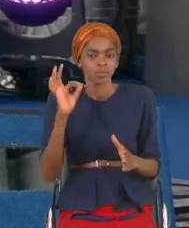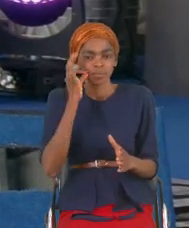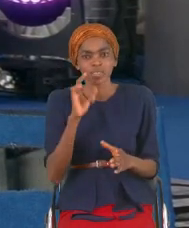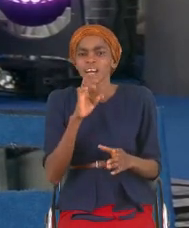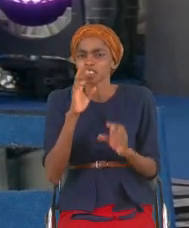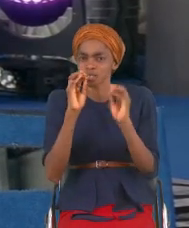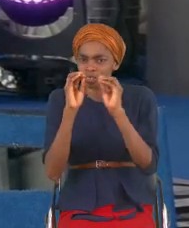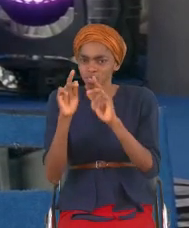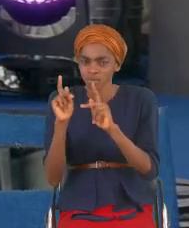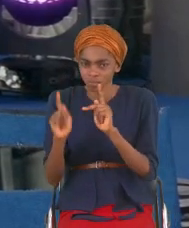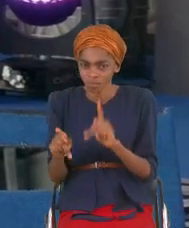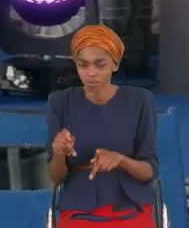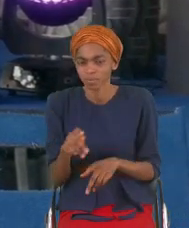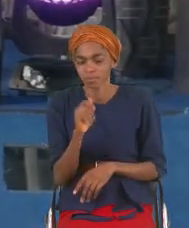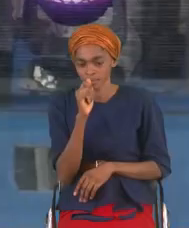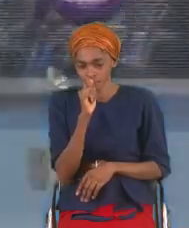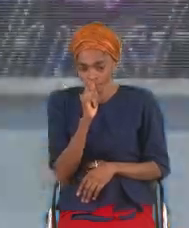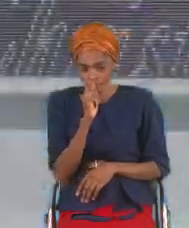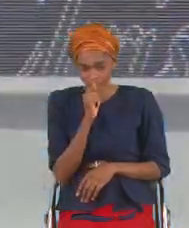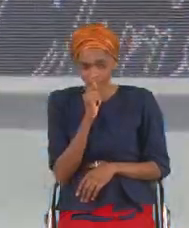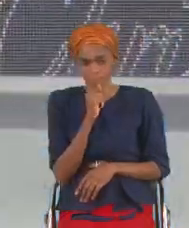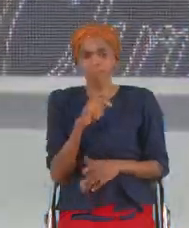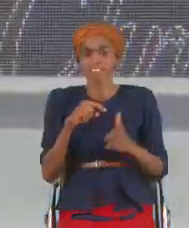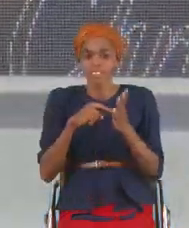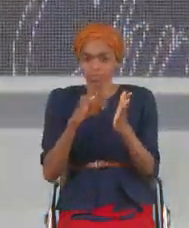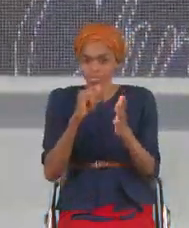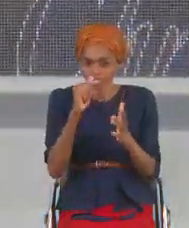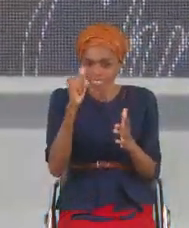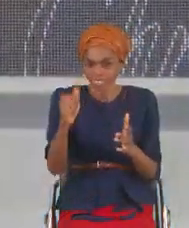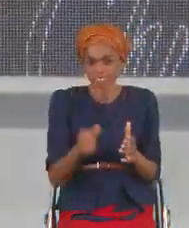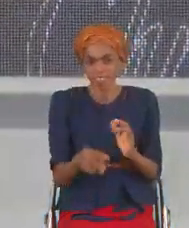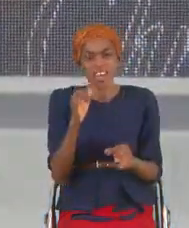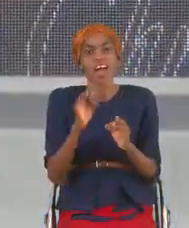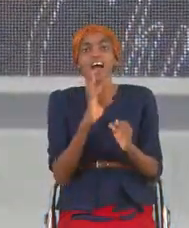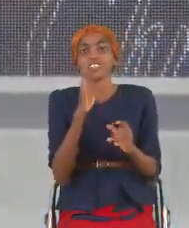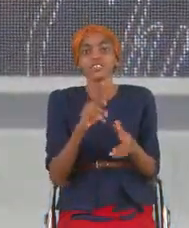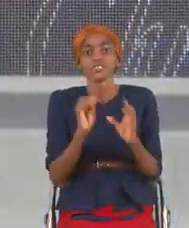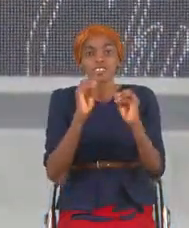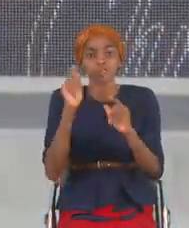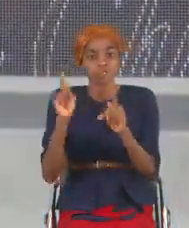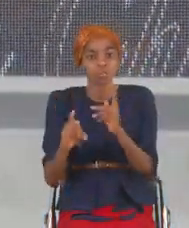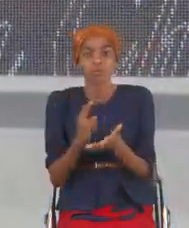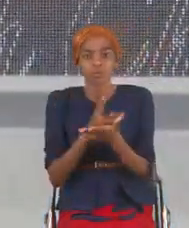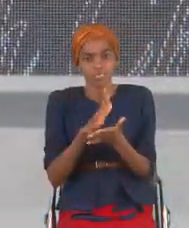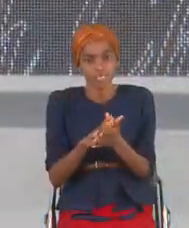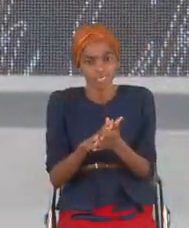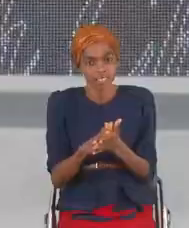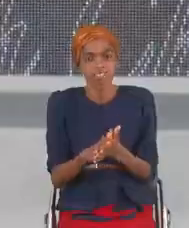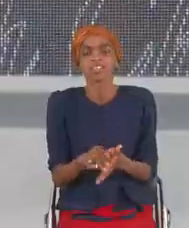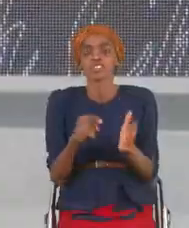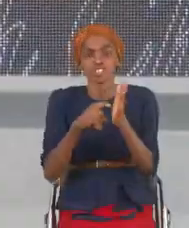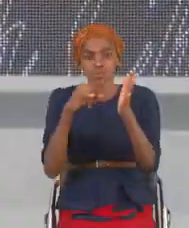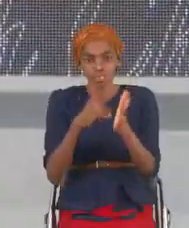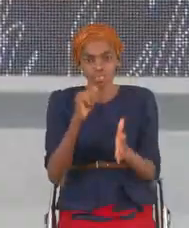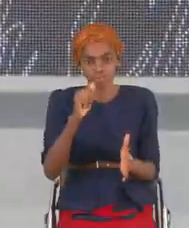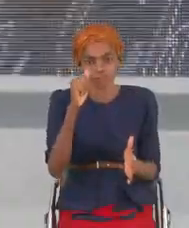people patience manifestate yourself are you teaching people holiness manifestate